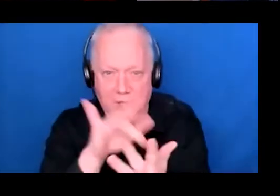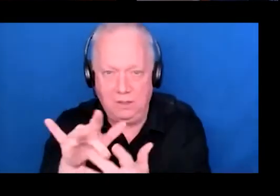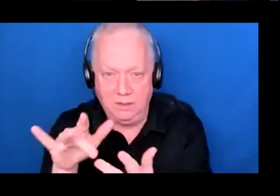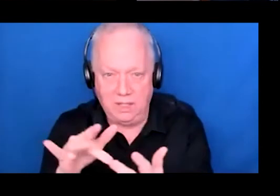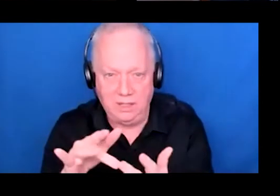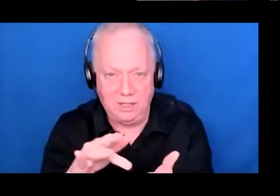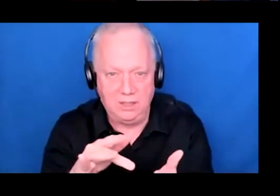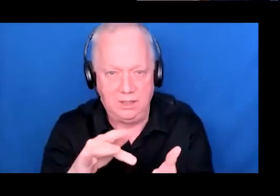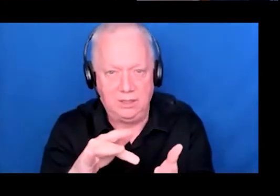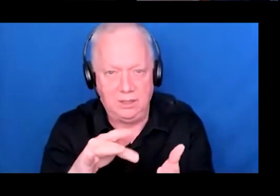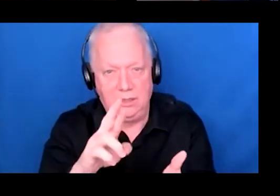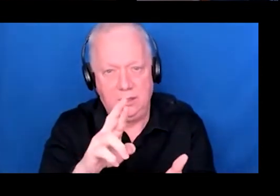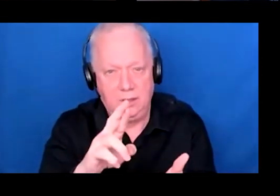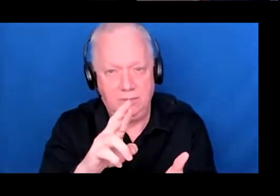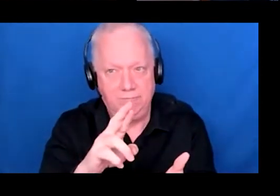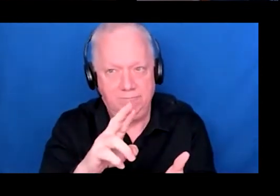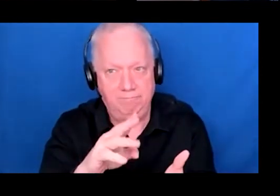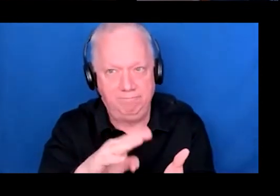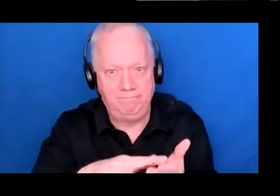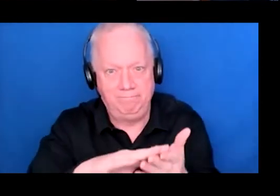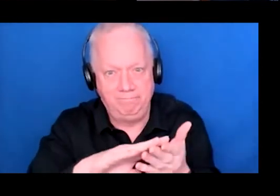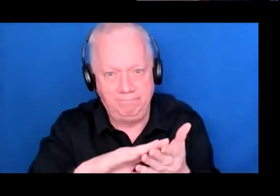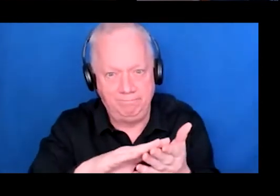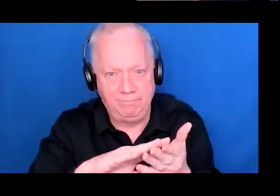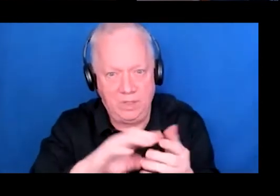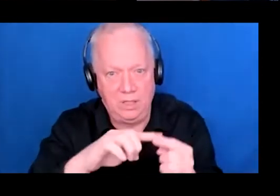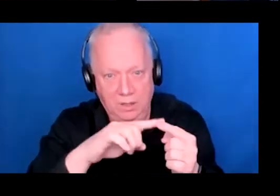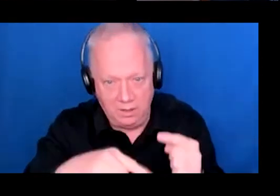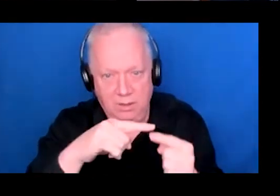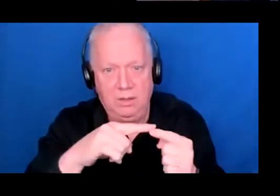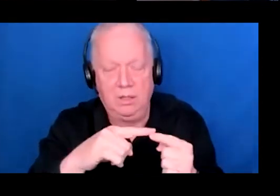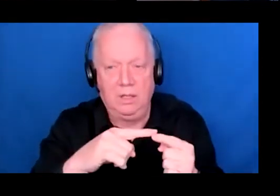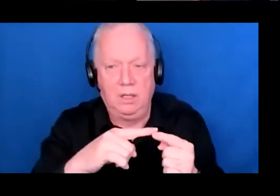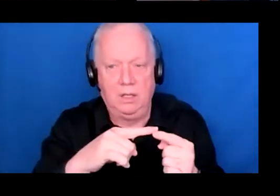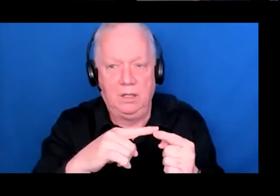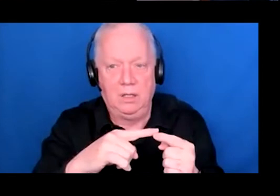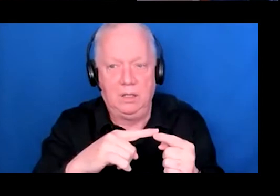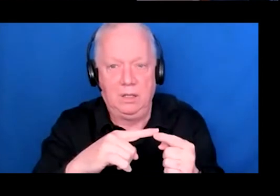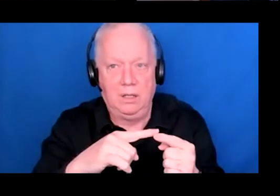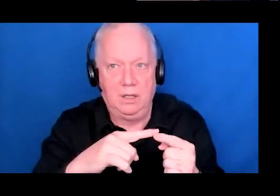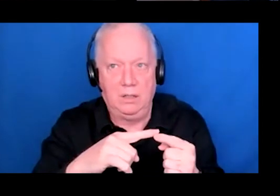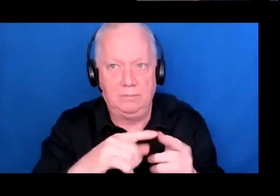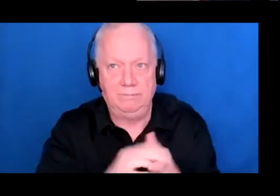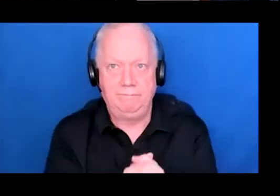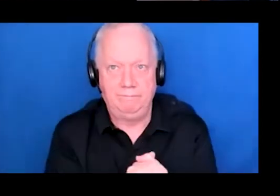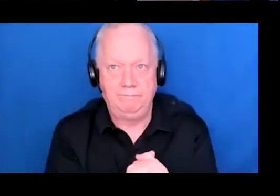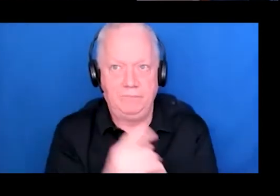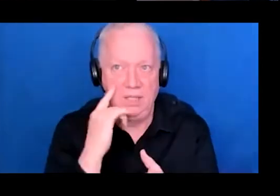reprieve. It became the reprieve, became the return to place in it. I think it kind of